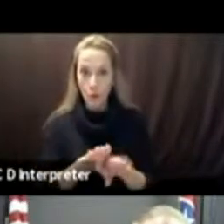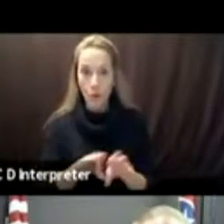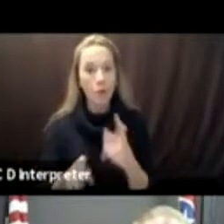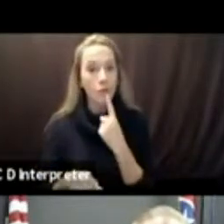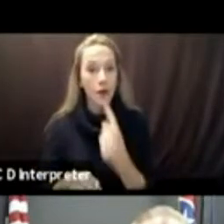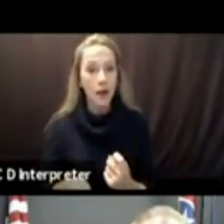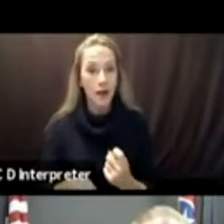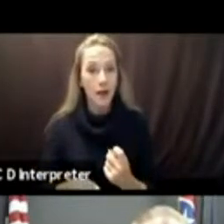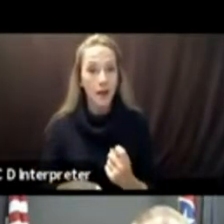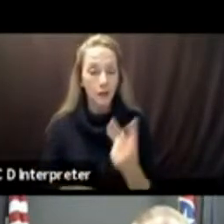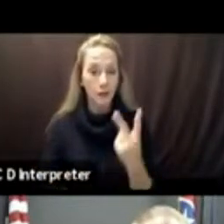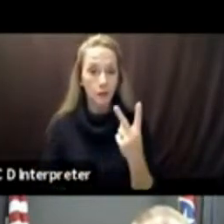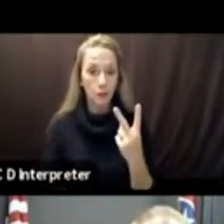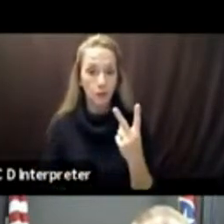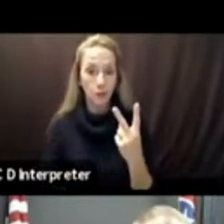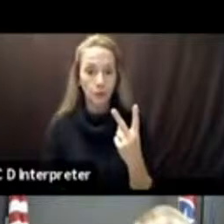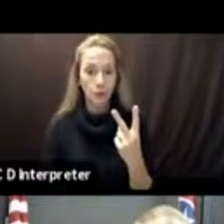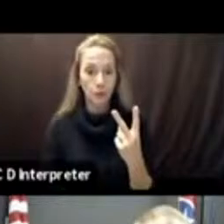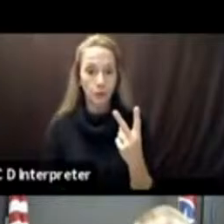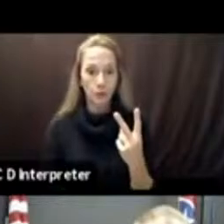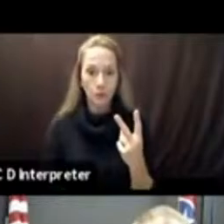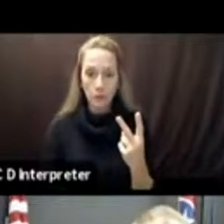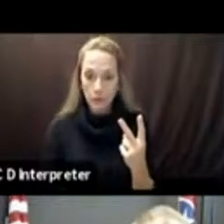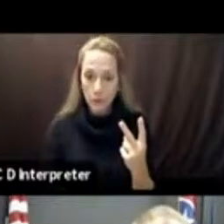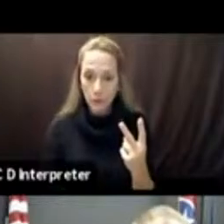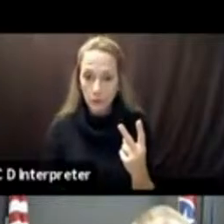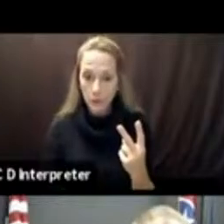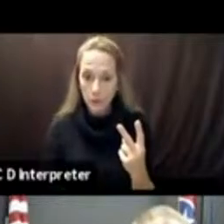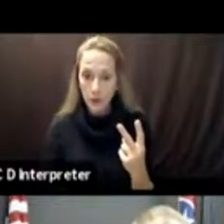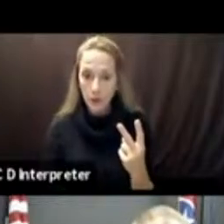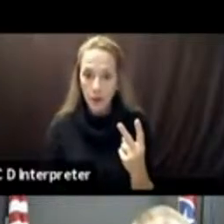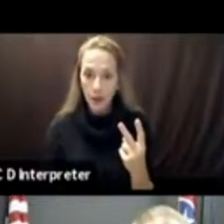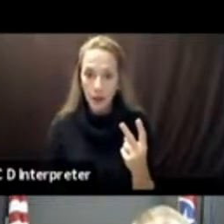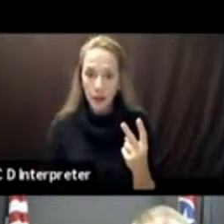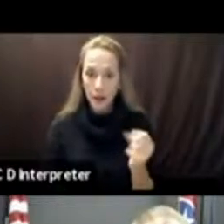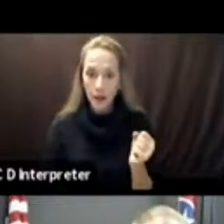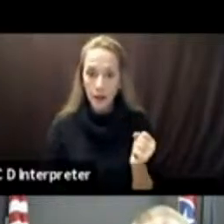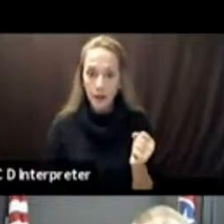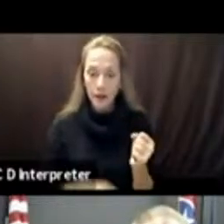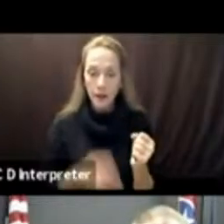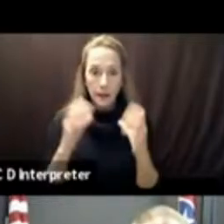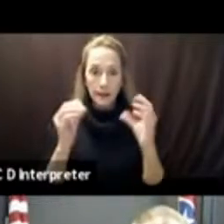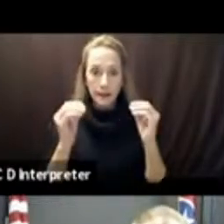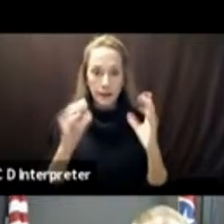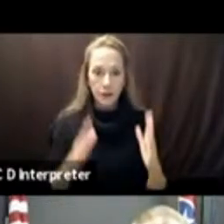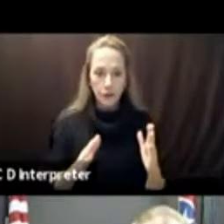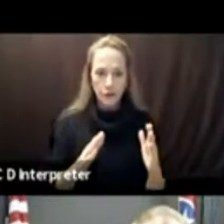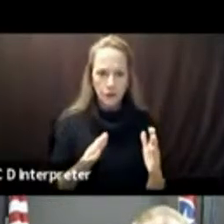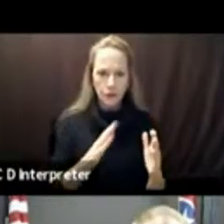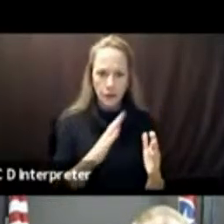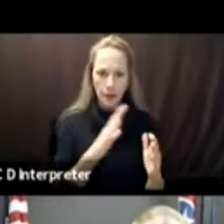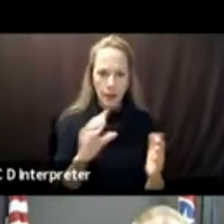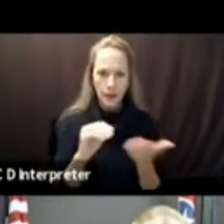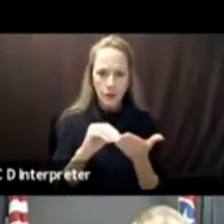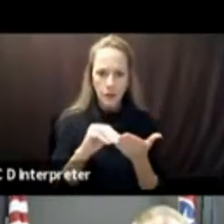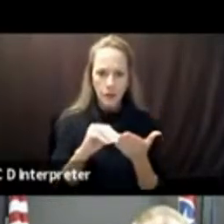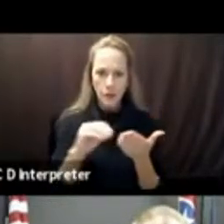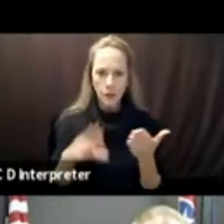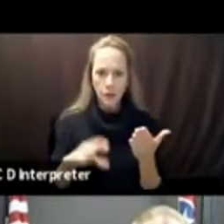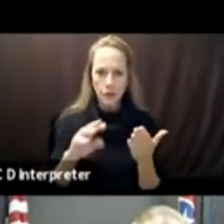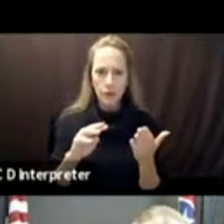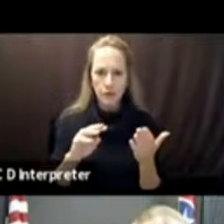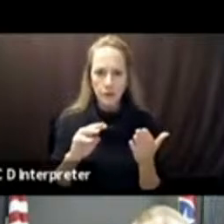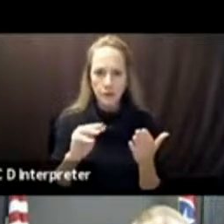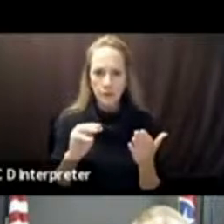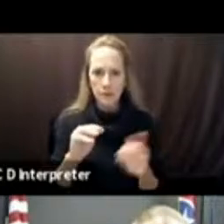And that was, sorry, the teacher and student, the metrics, we met